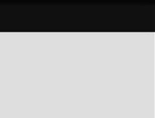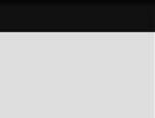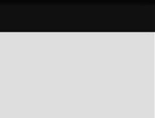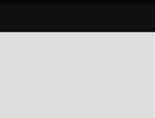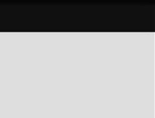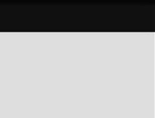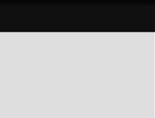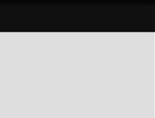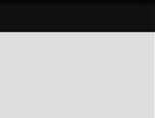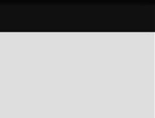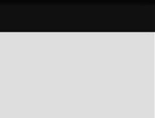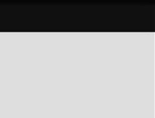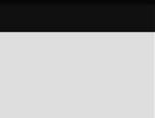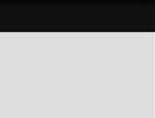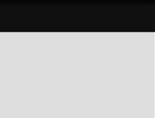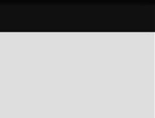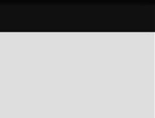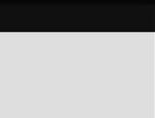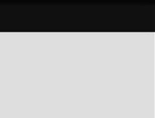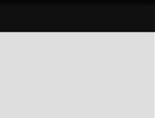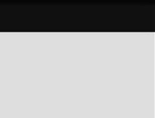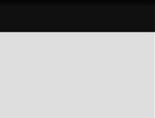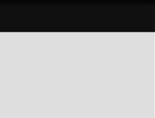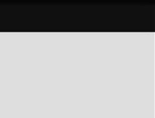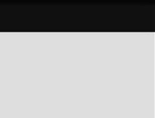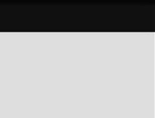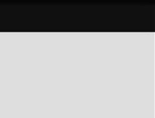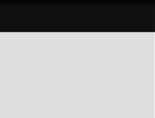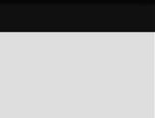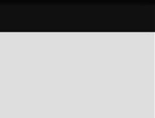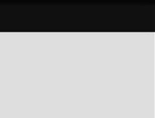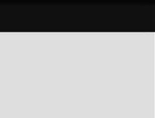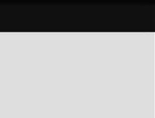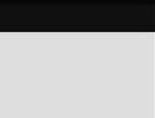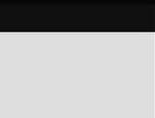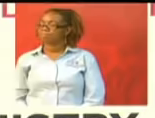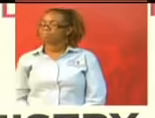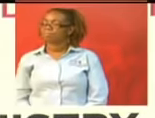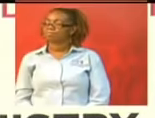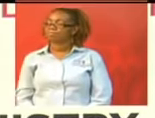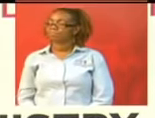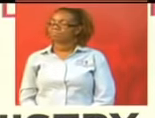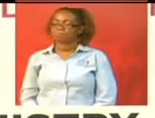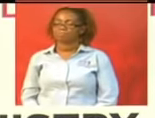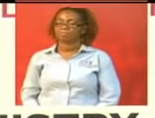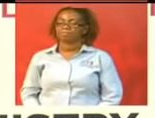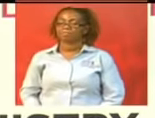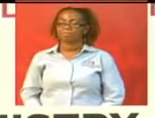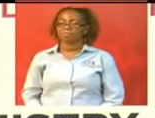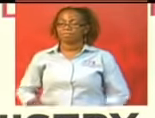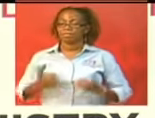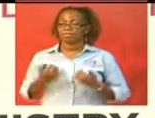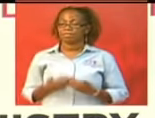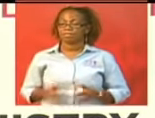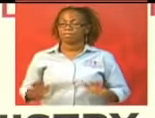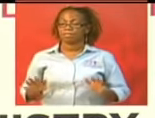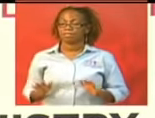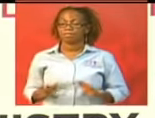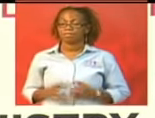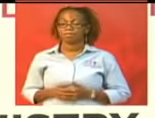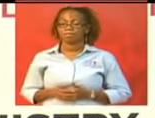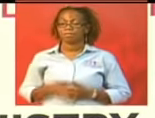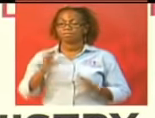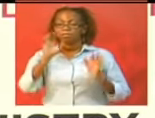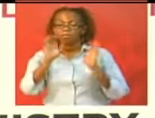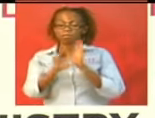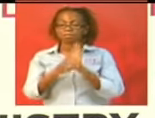hospital, 45.2% male, 54.8% female. I believe that brings me to the end of the clinical update for this